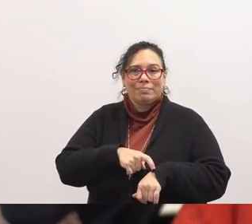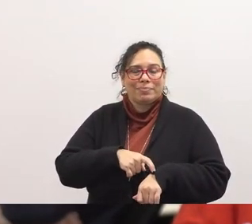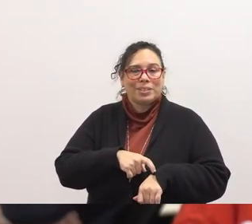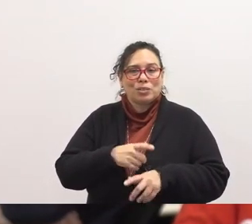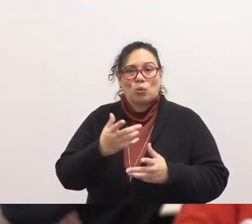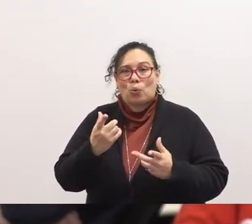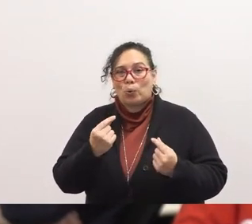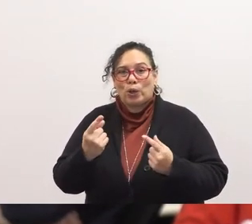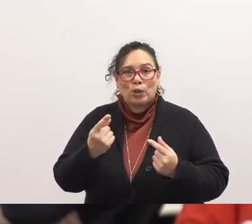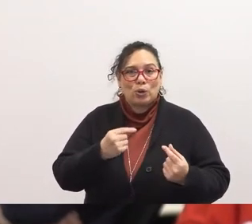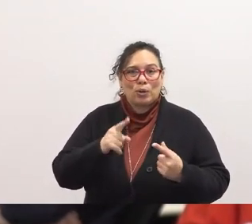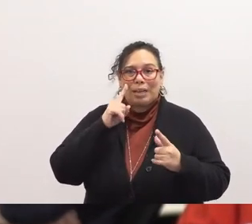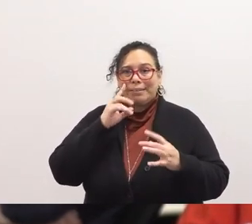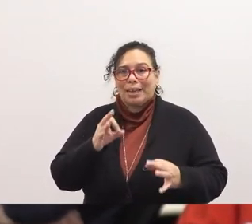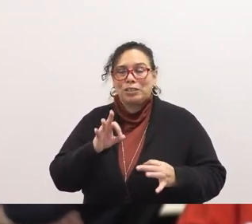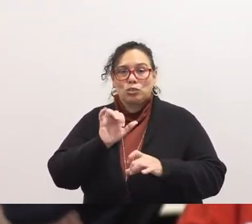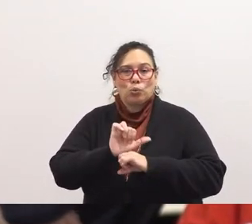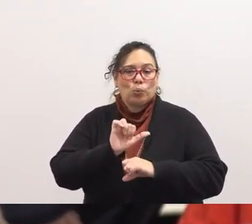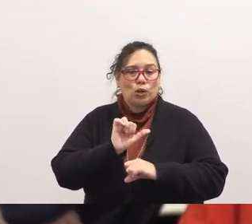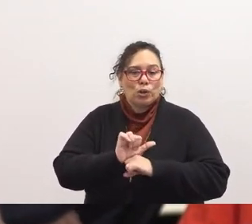I choose to work